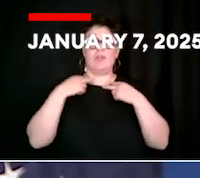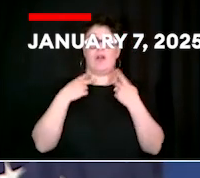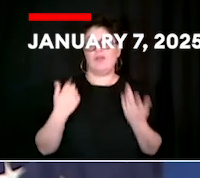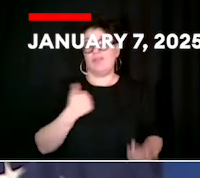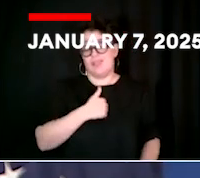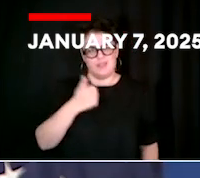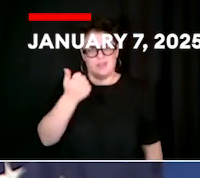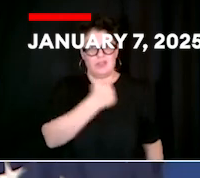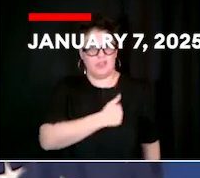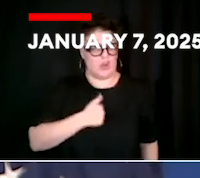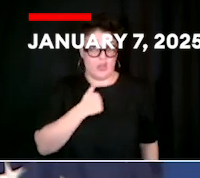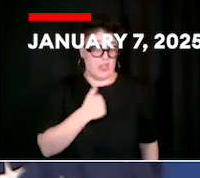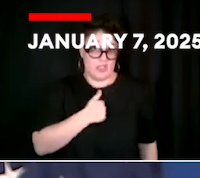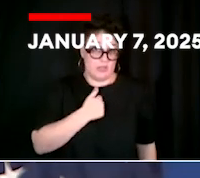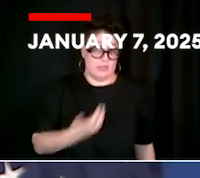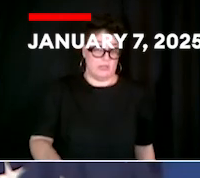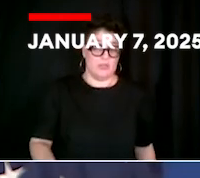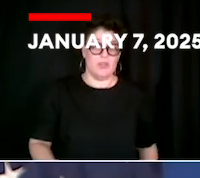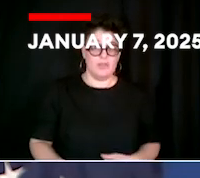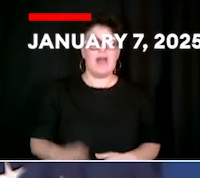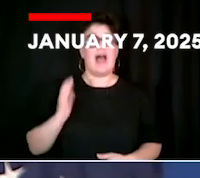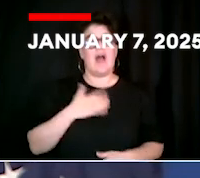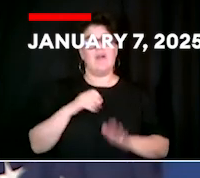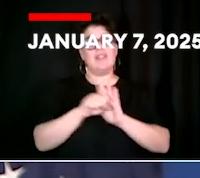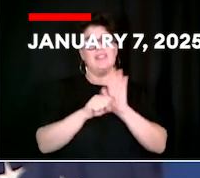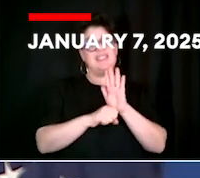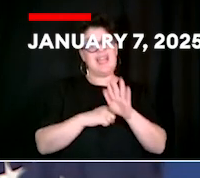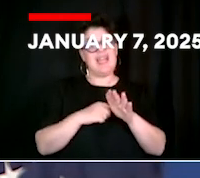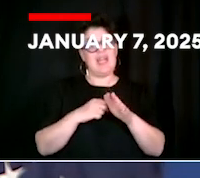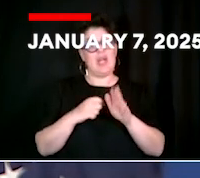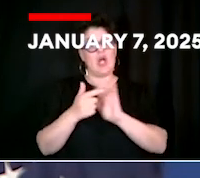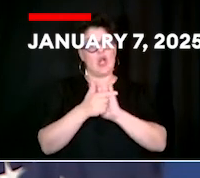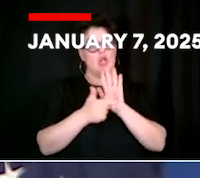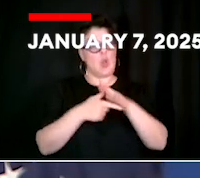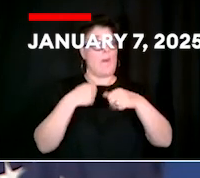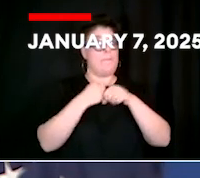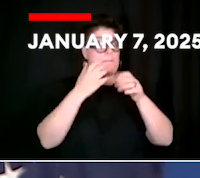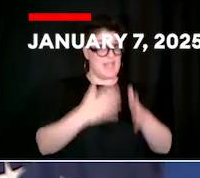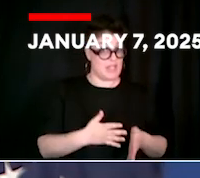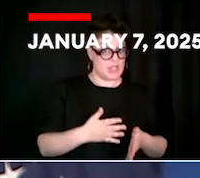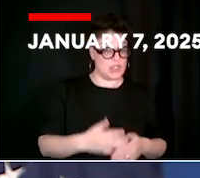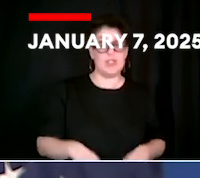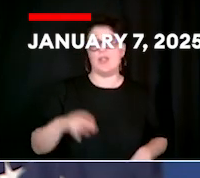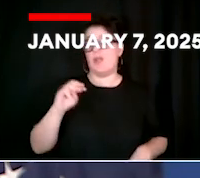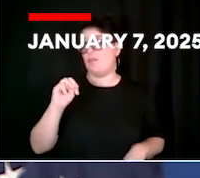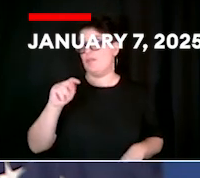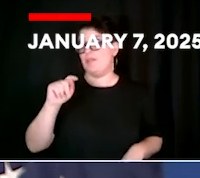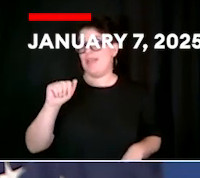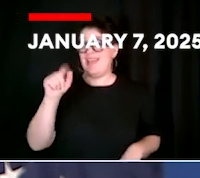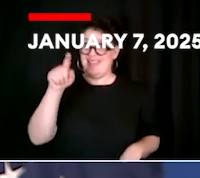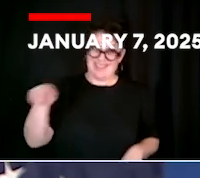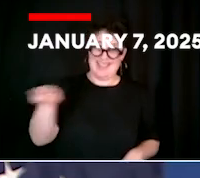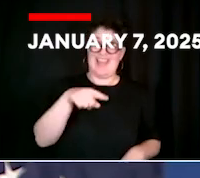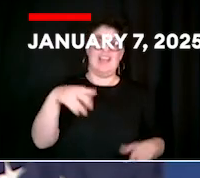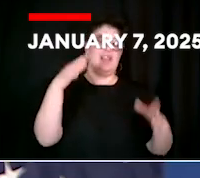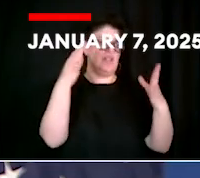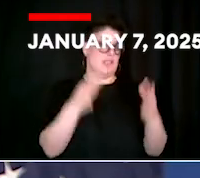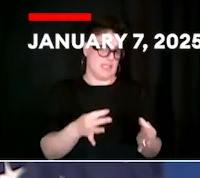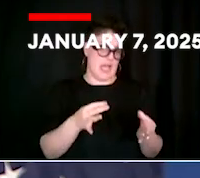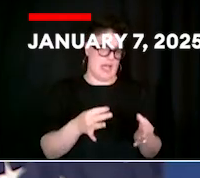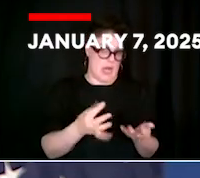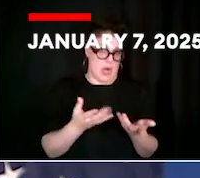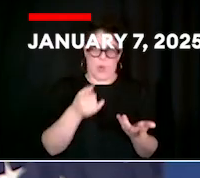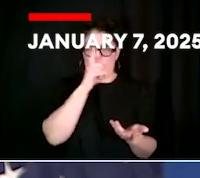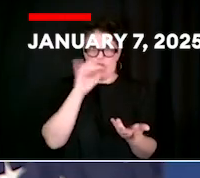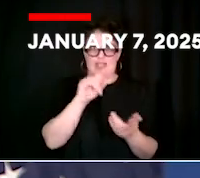state lawmakers and MTA will be the deciding factor of the shaping of this congestion pricing. That's not